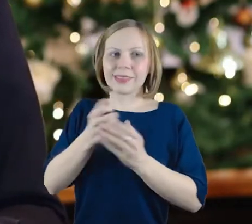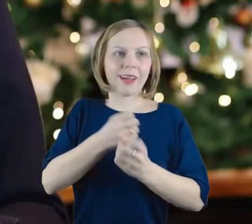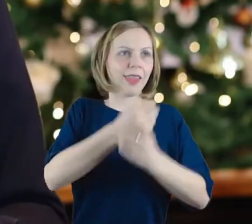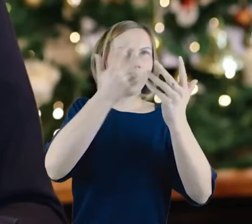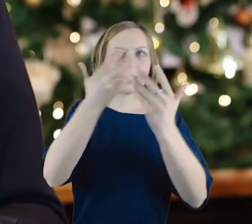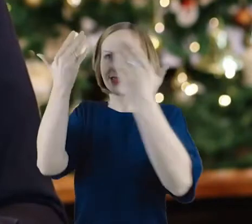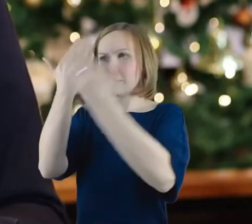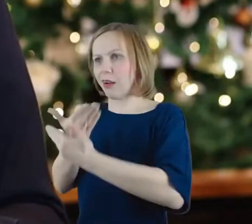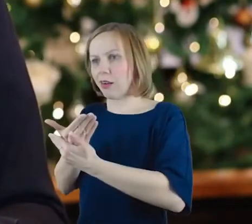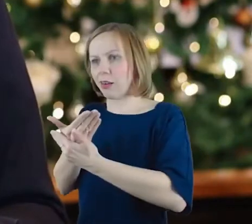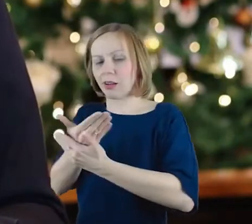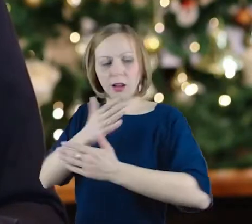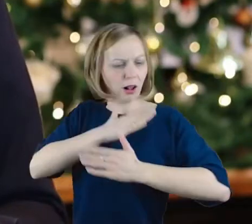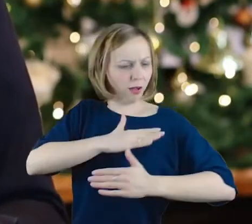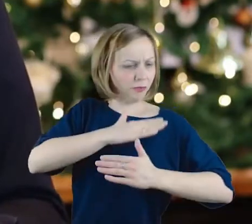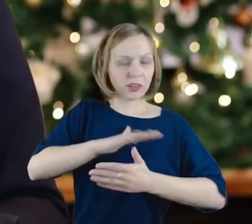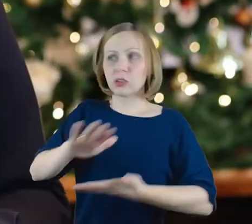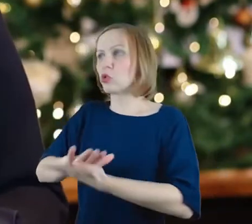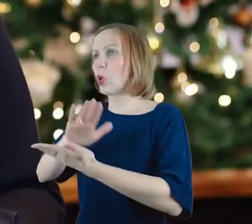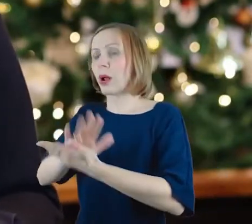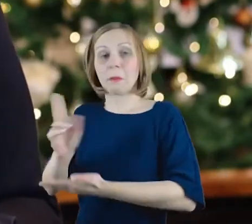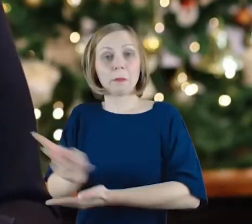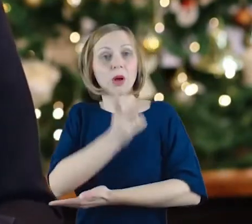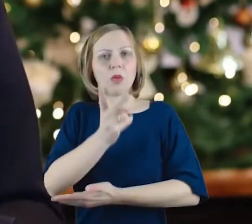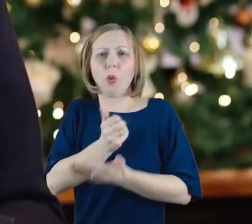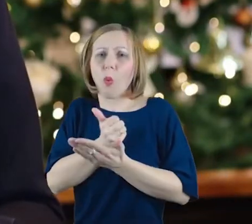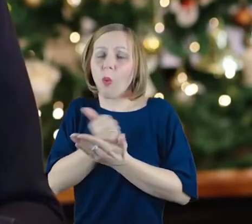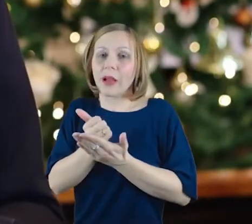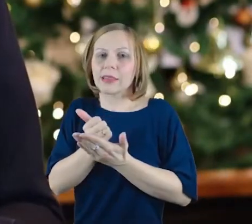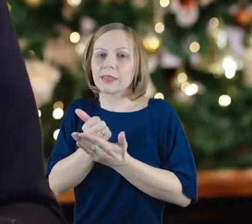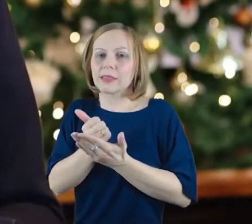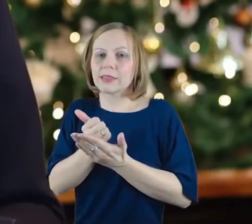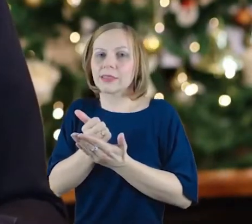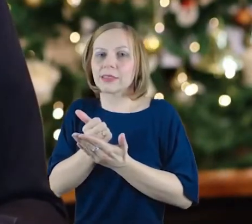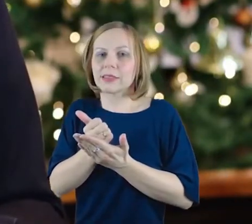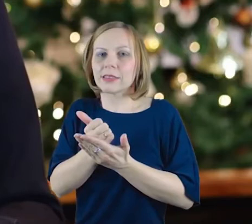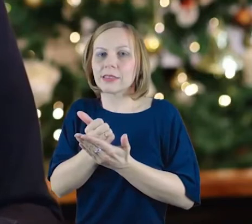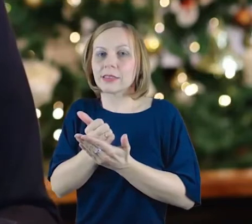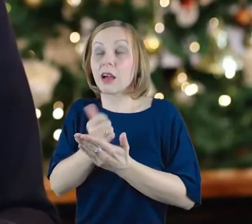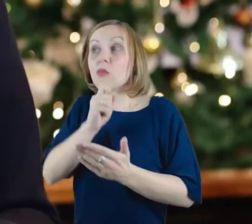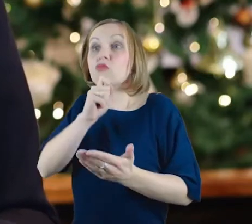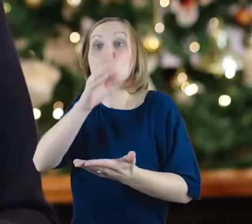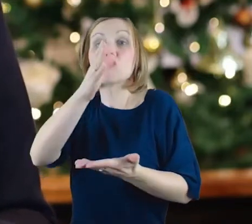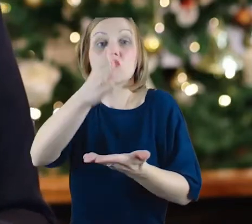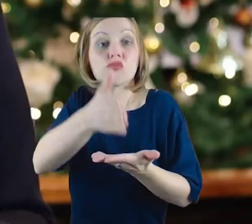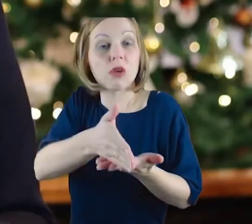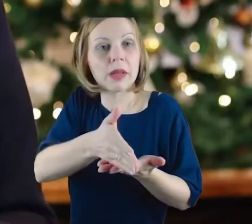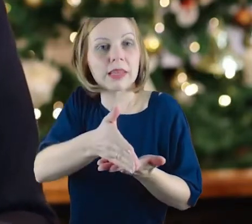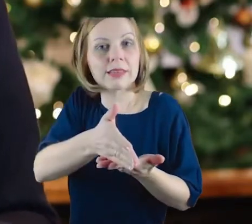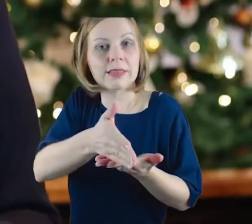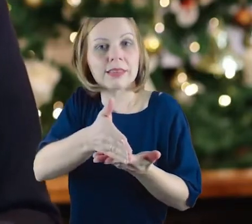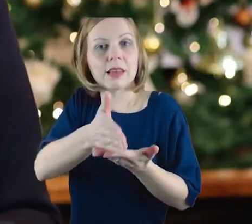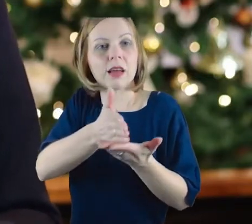shadows, comfort and joy. It's always been the promise of Advent spoken into broken lives and